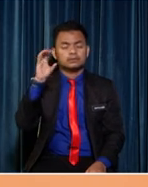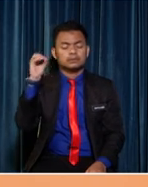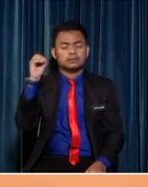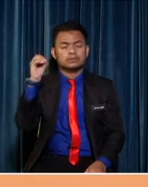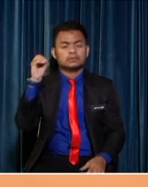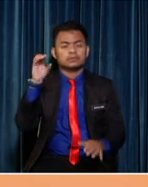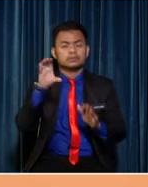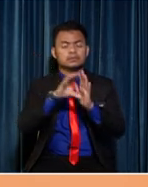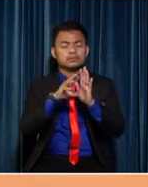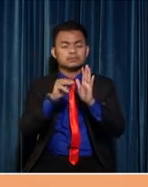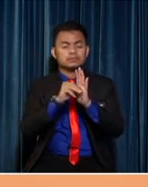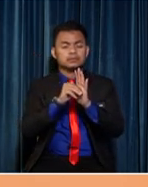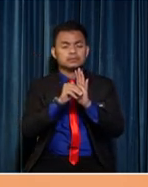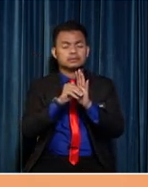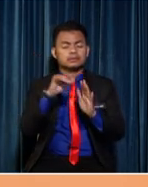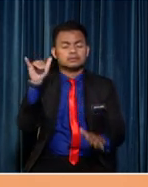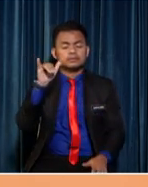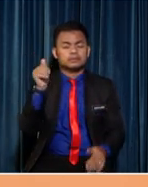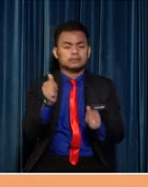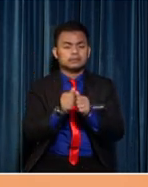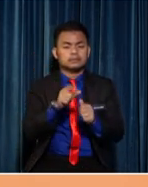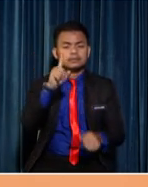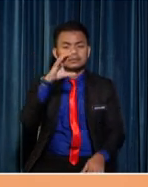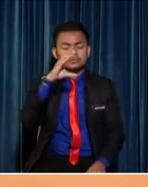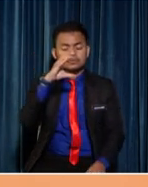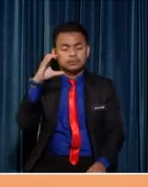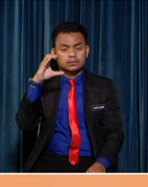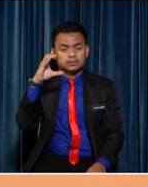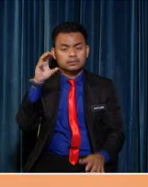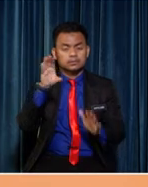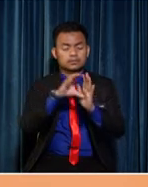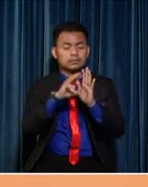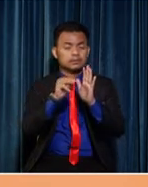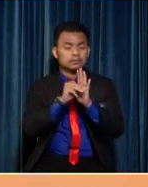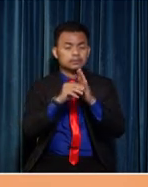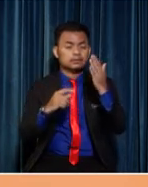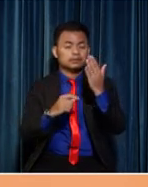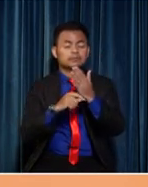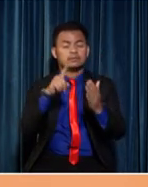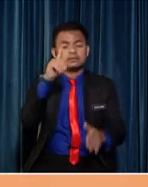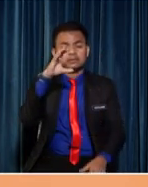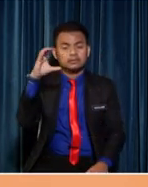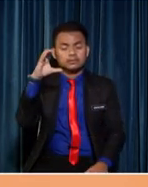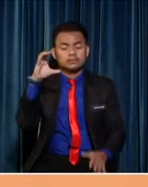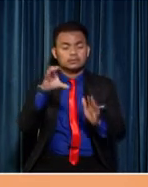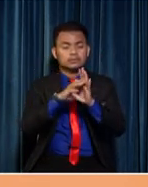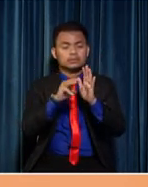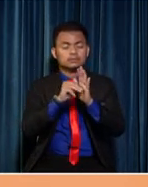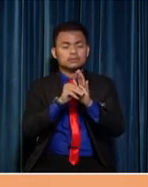to 100 centimeters plus 100 centimeters plus